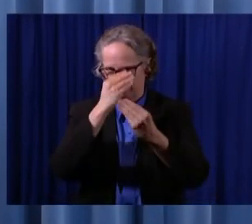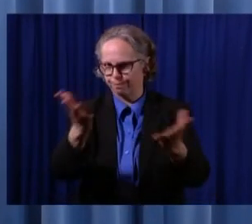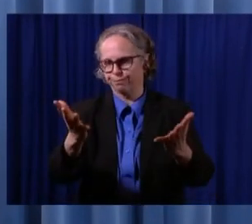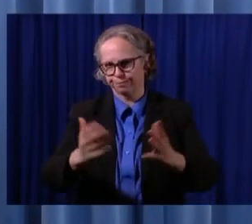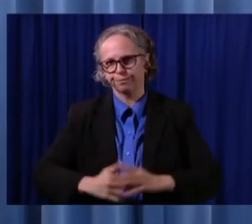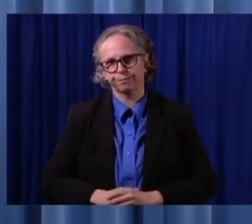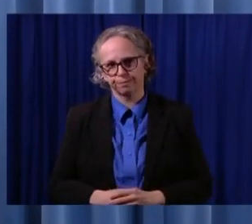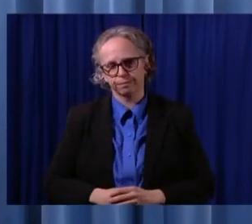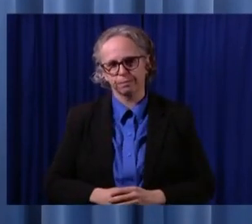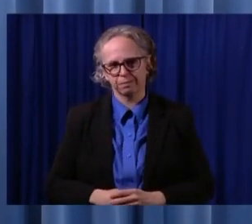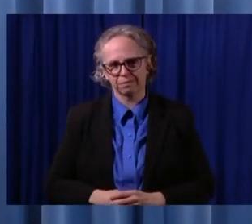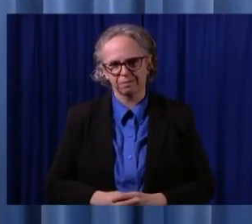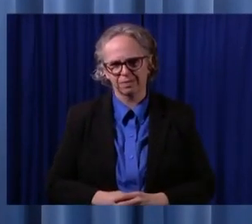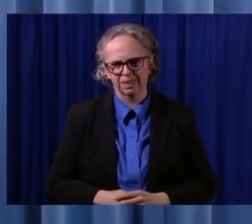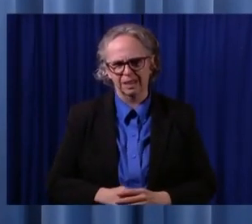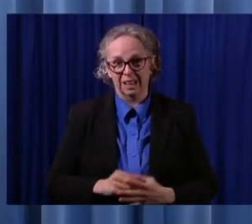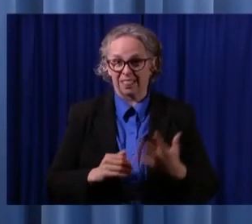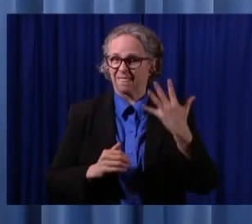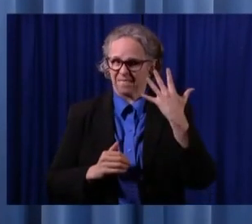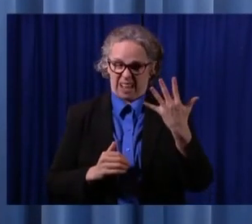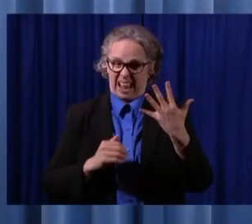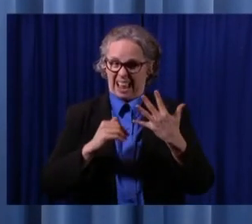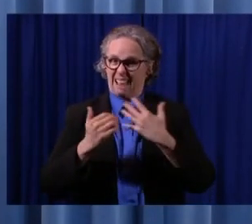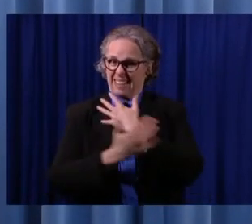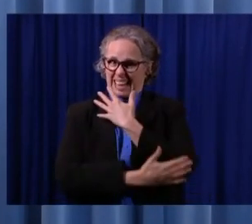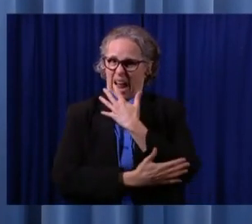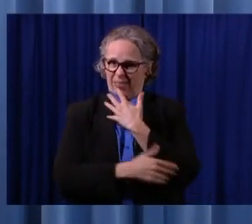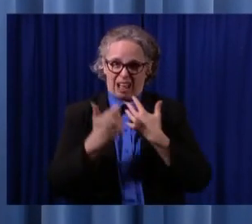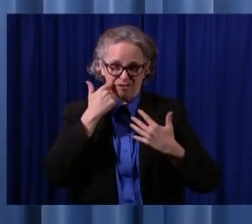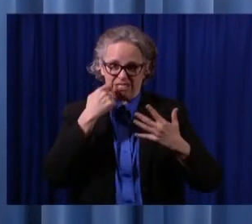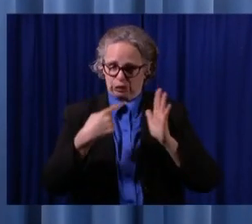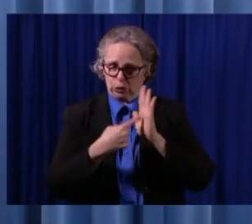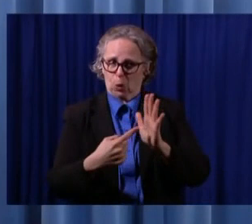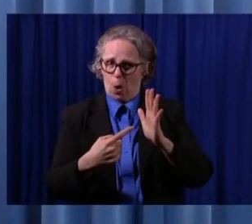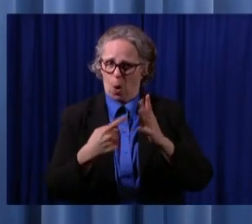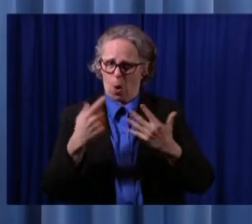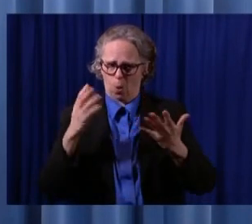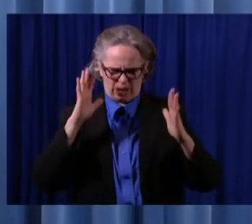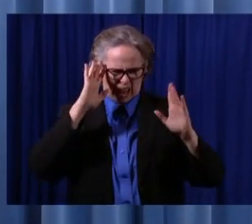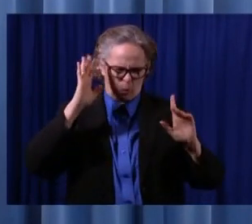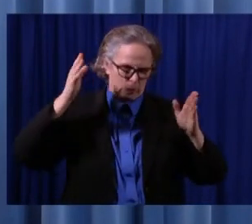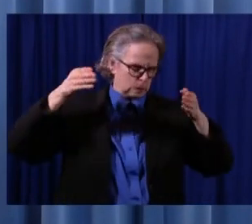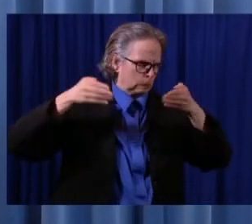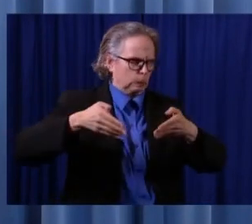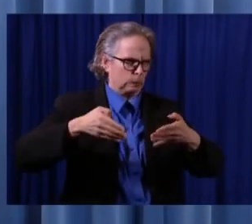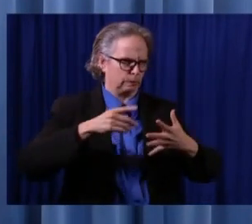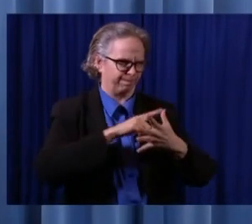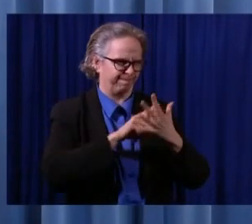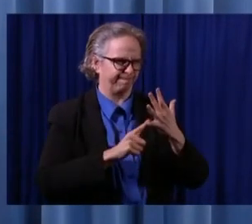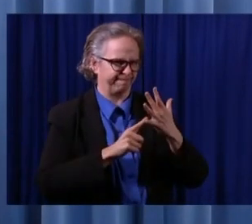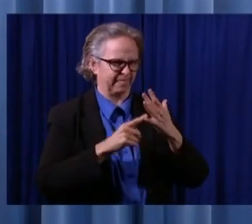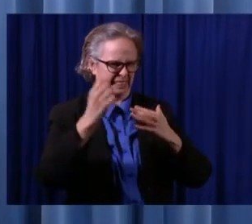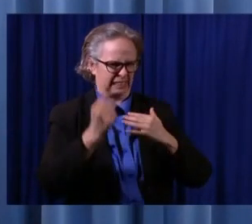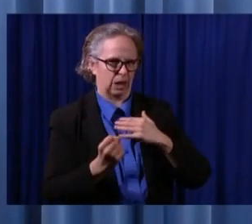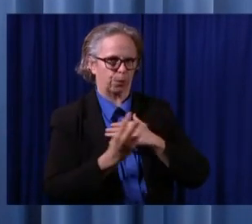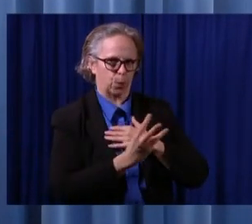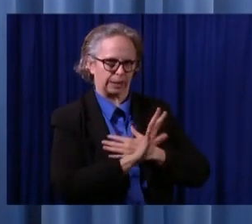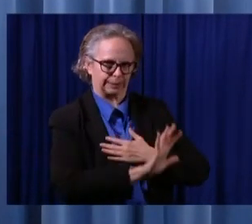those 5 counties, will be what we will do when this occurs in other